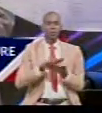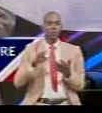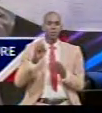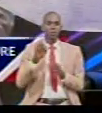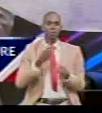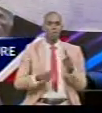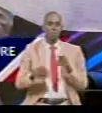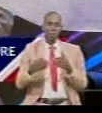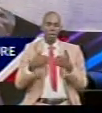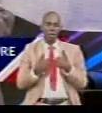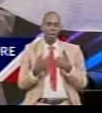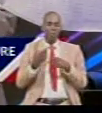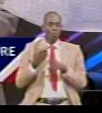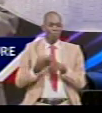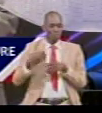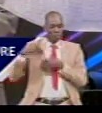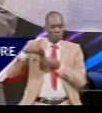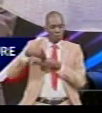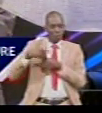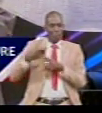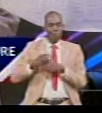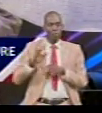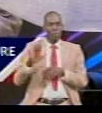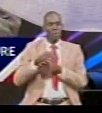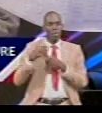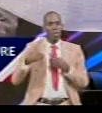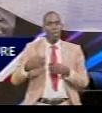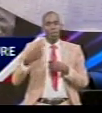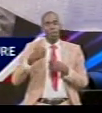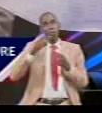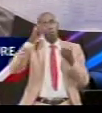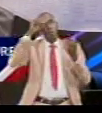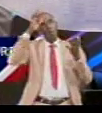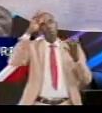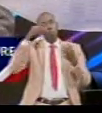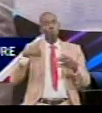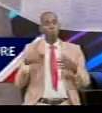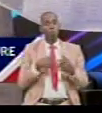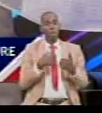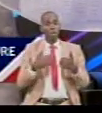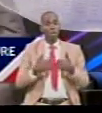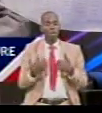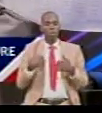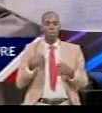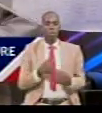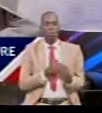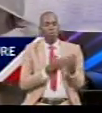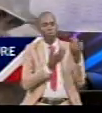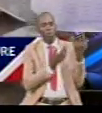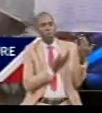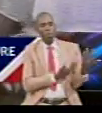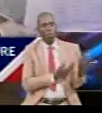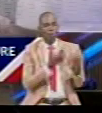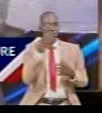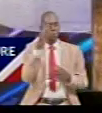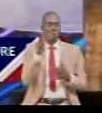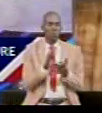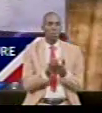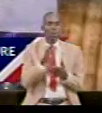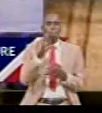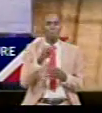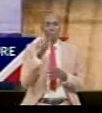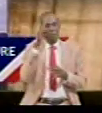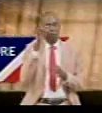inside, from their heart, the hope we have, we wait for that by faith. In verse 6,